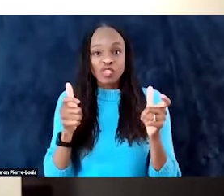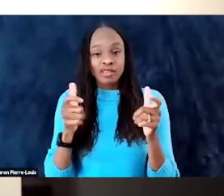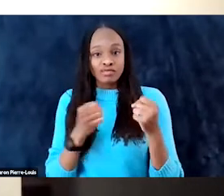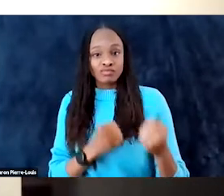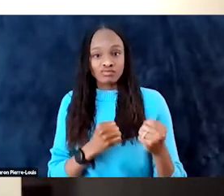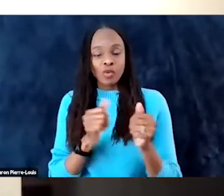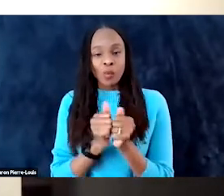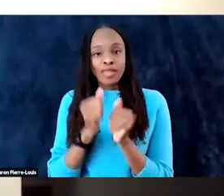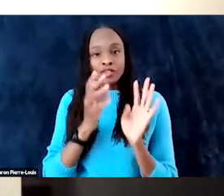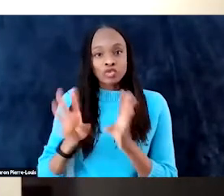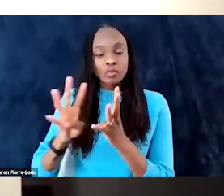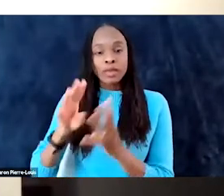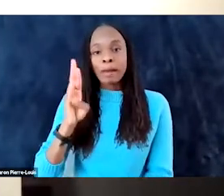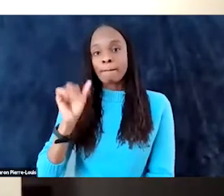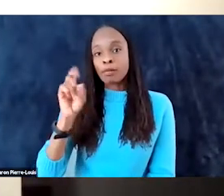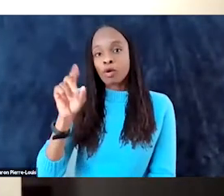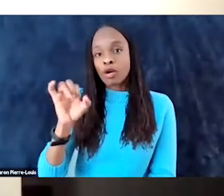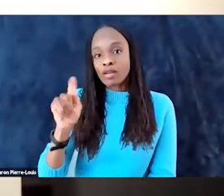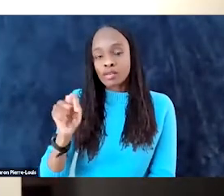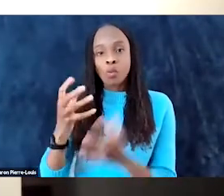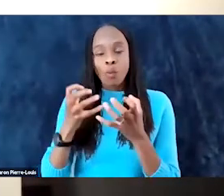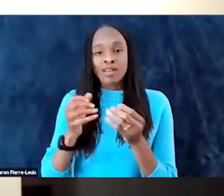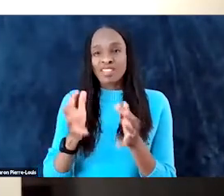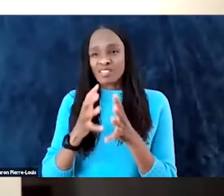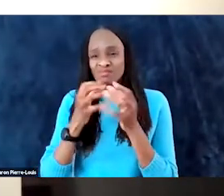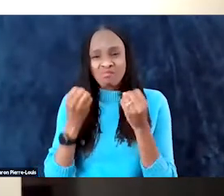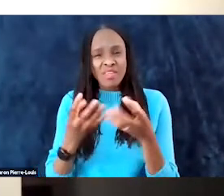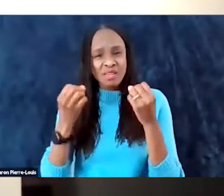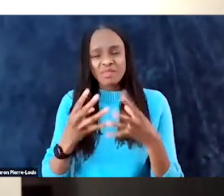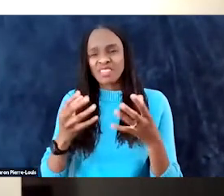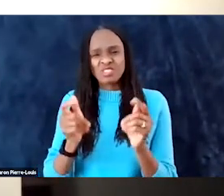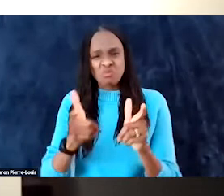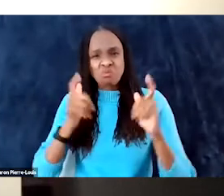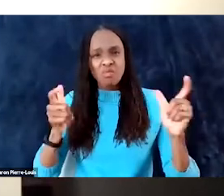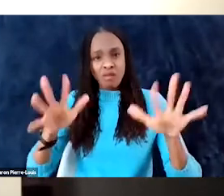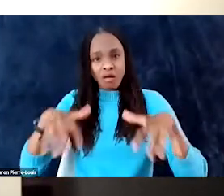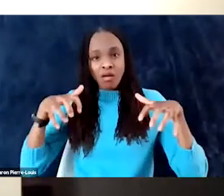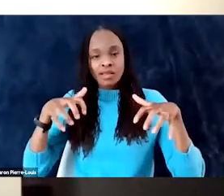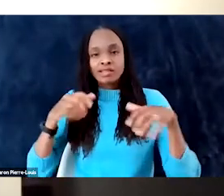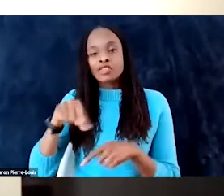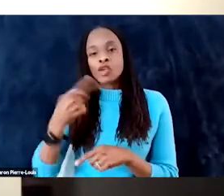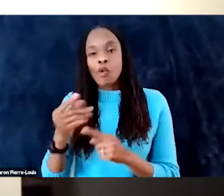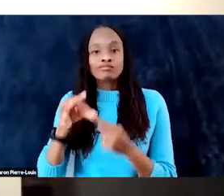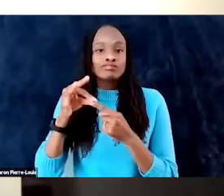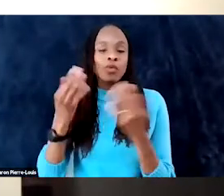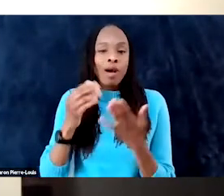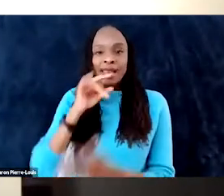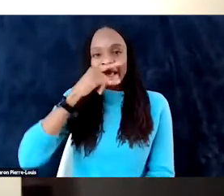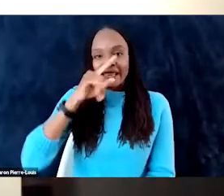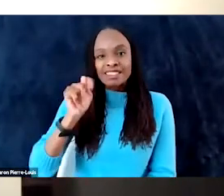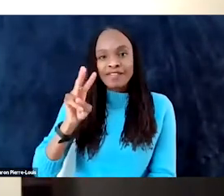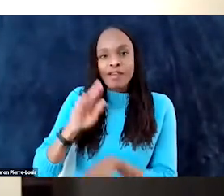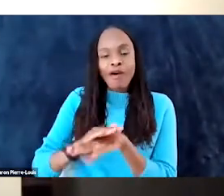Broadcast networks wanted mass accumulation of audience. The only exceptions were kids' television on